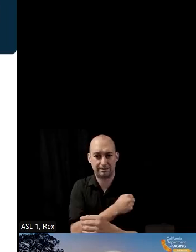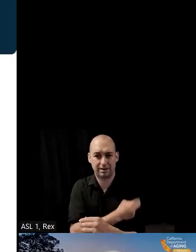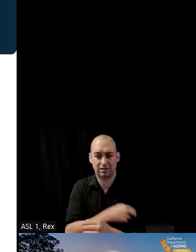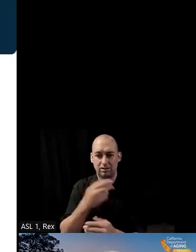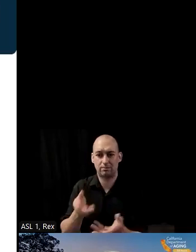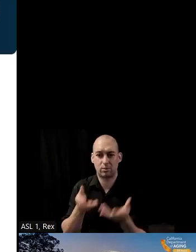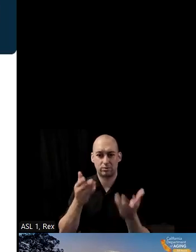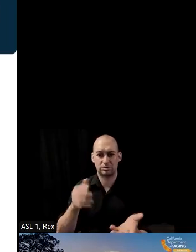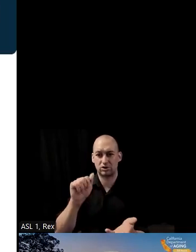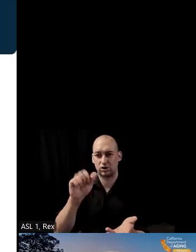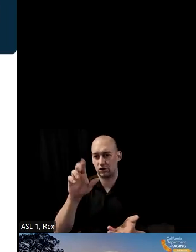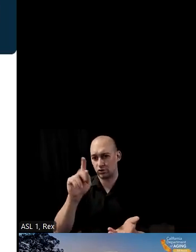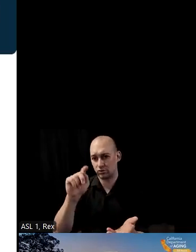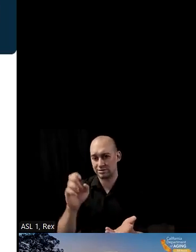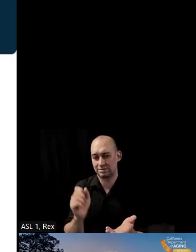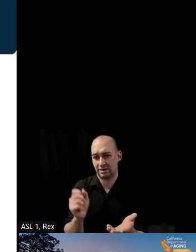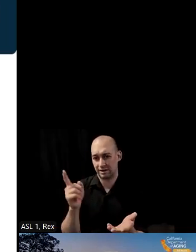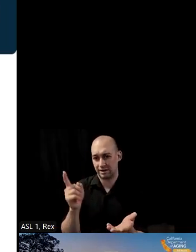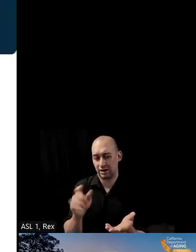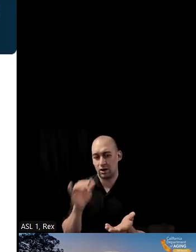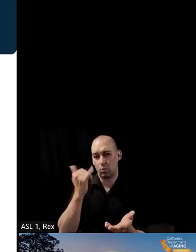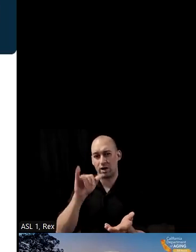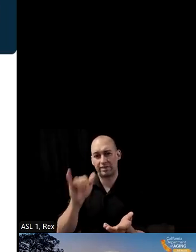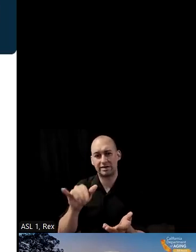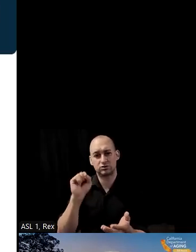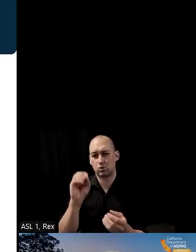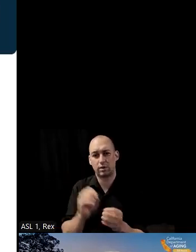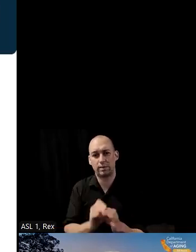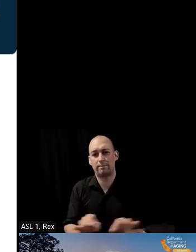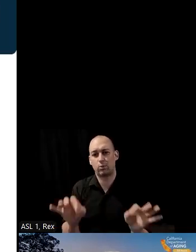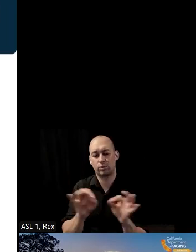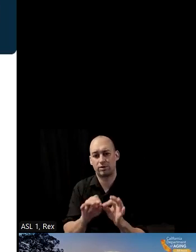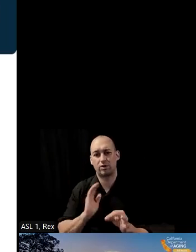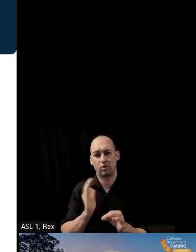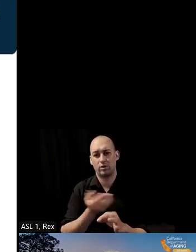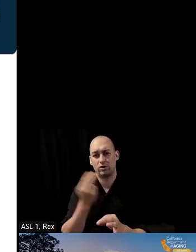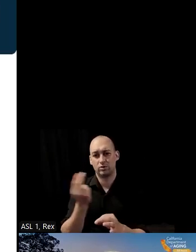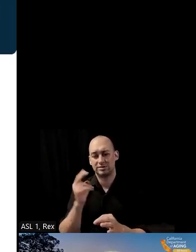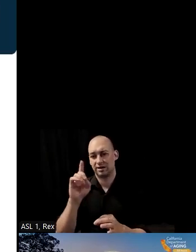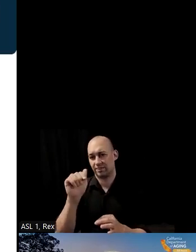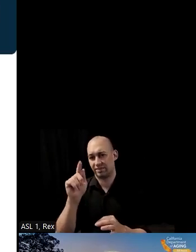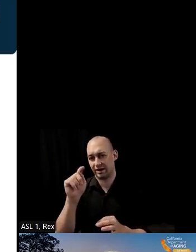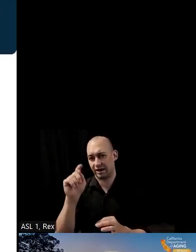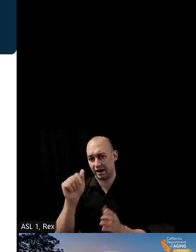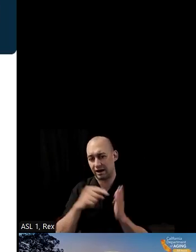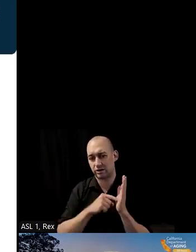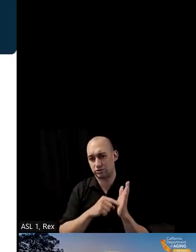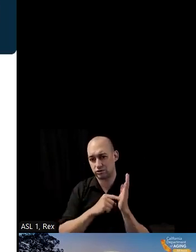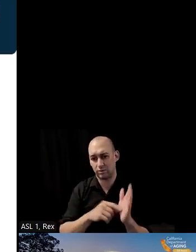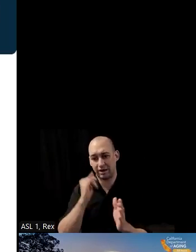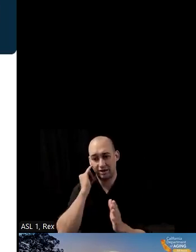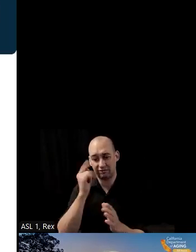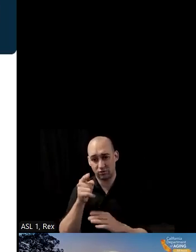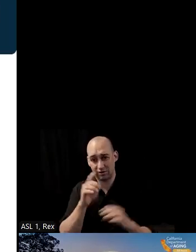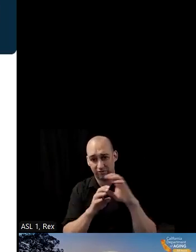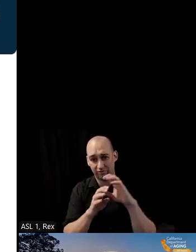post-acute spending. Why this is so important is because we are using this data to show that if you invest